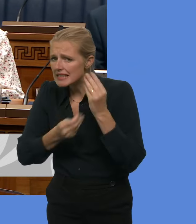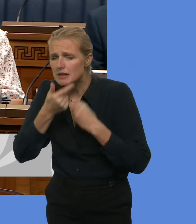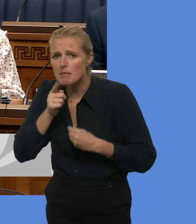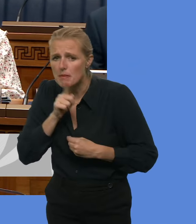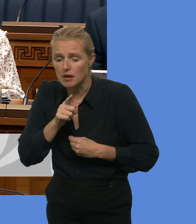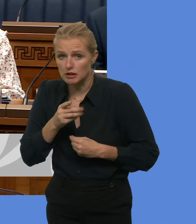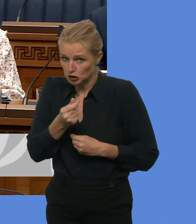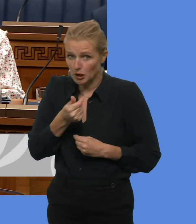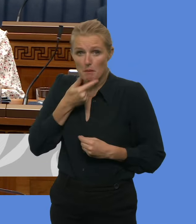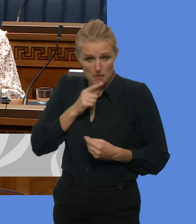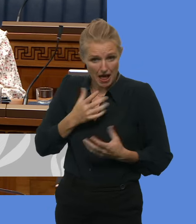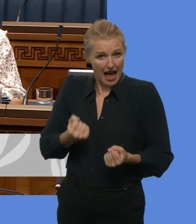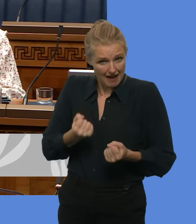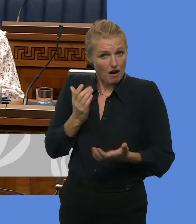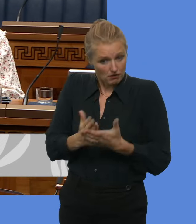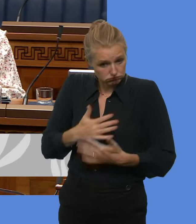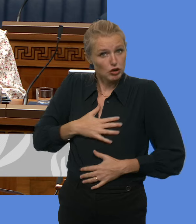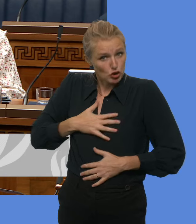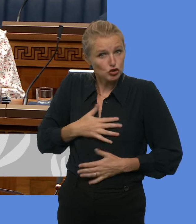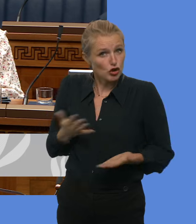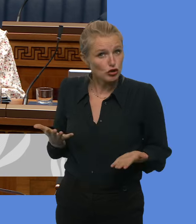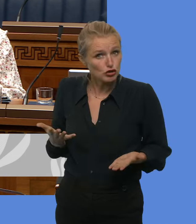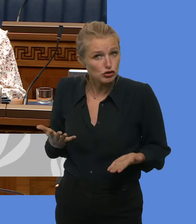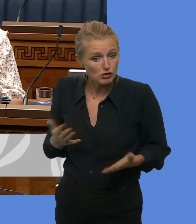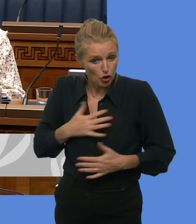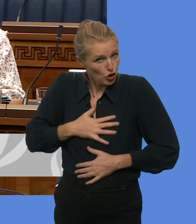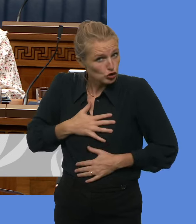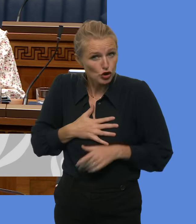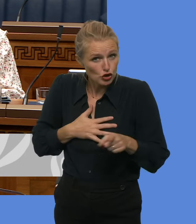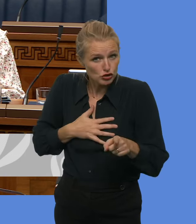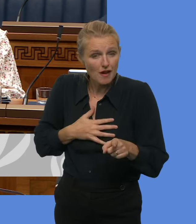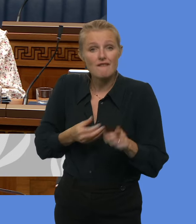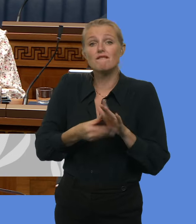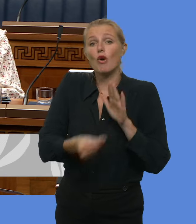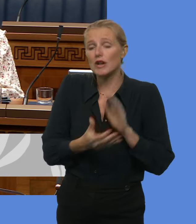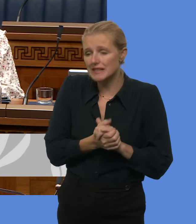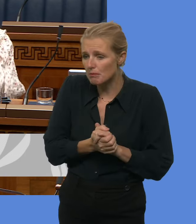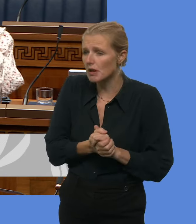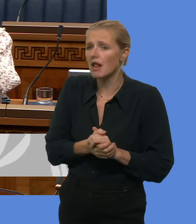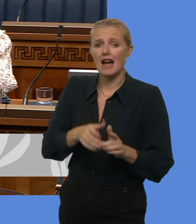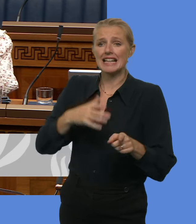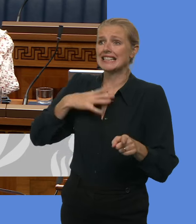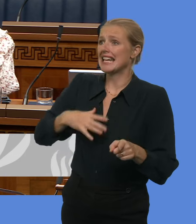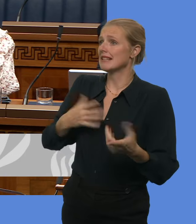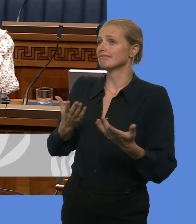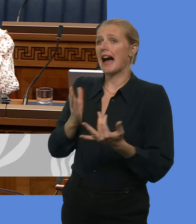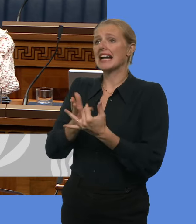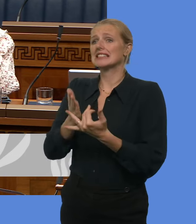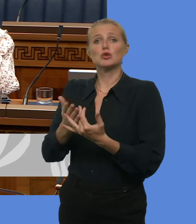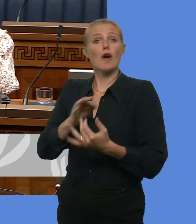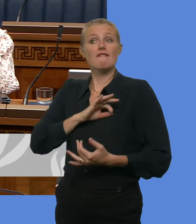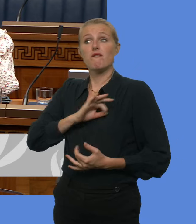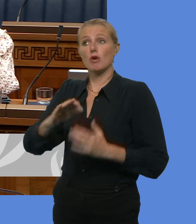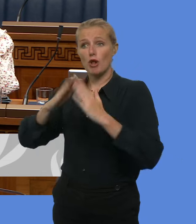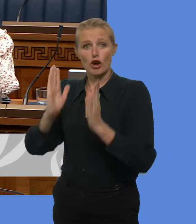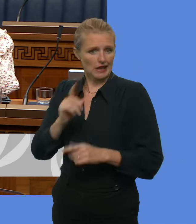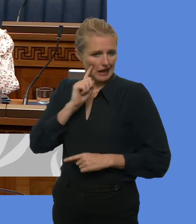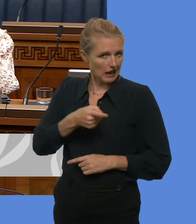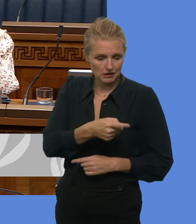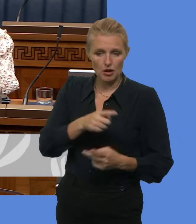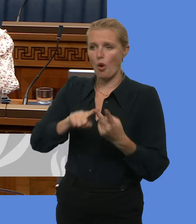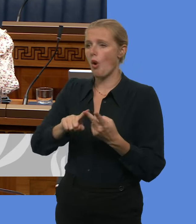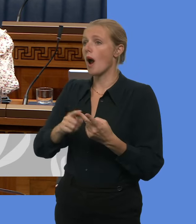held concerns that people have. And that includes access, for example, to affordable housing and access to public services. But I have said repeatedly, and I